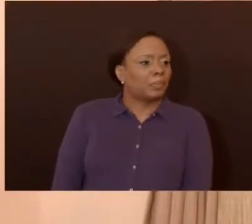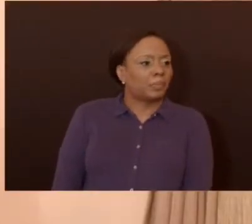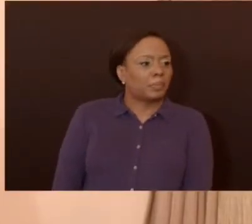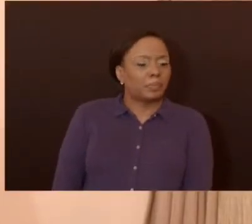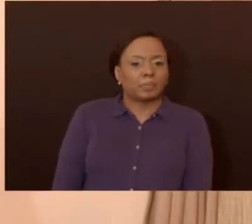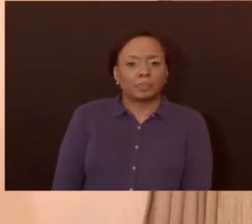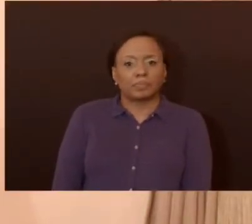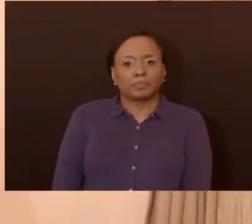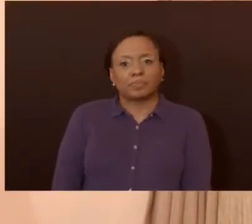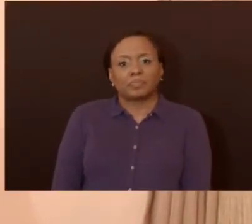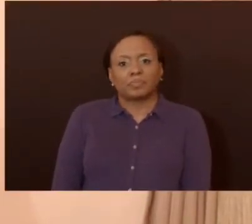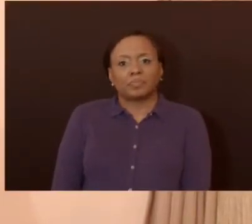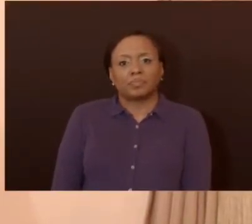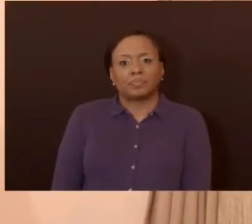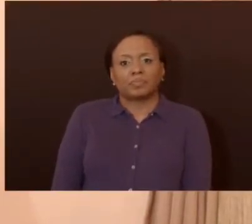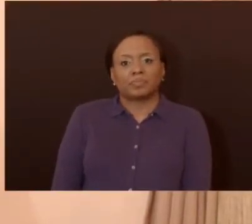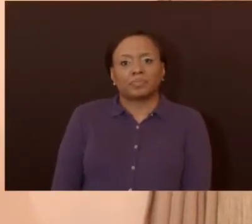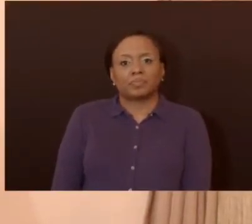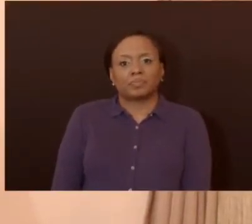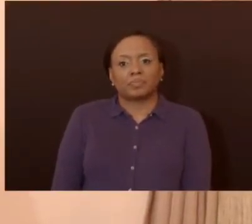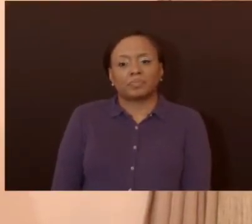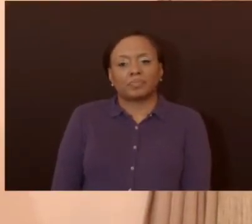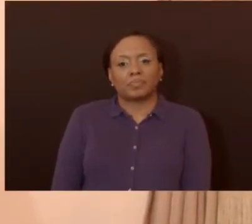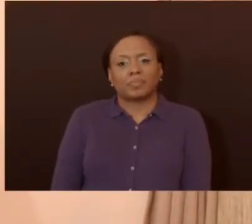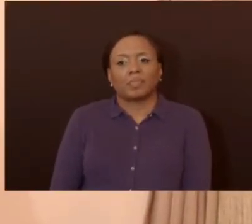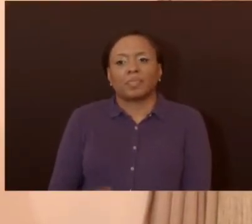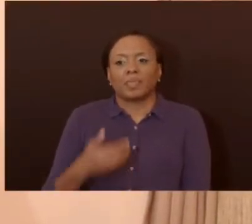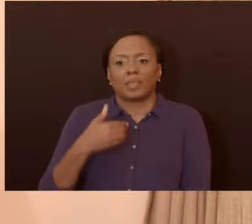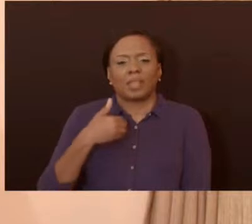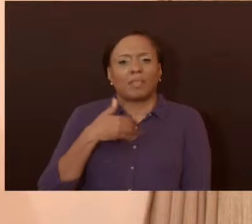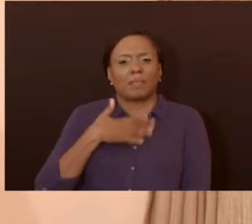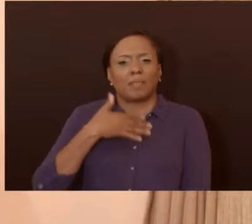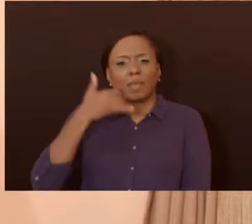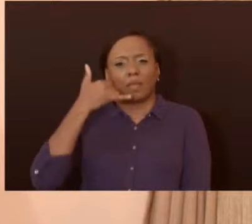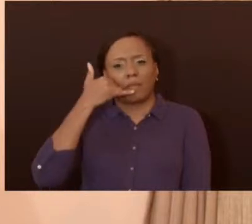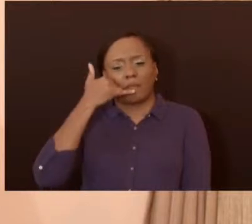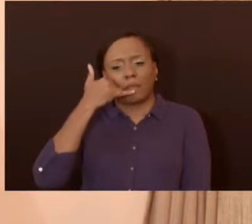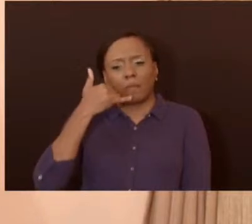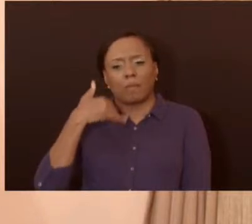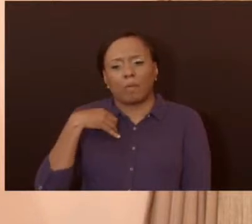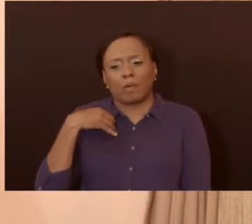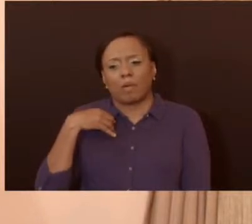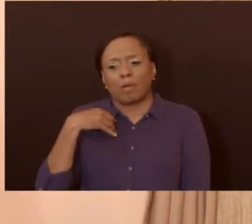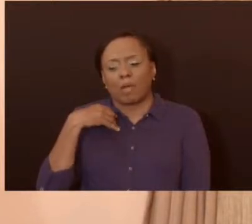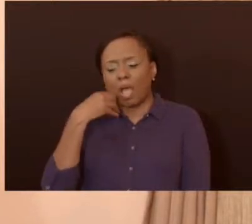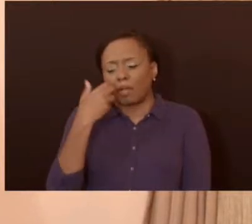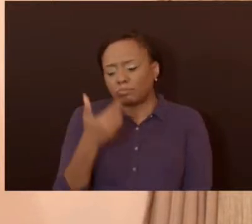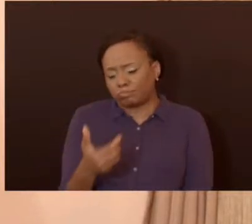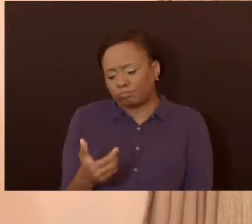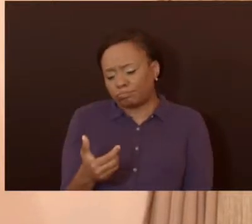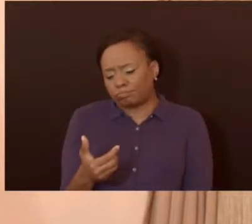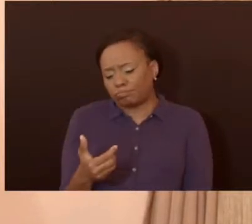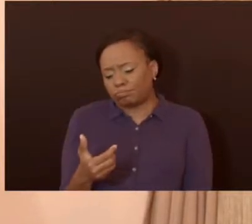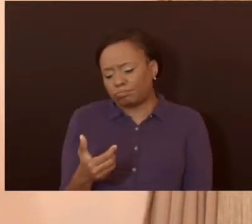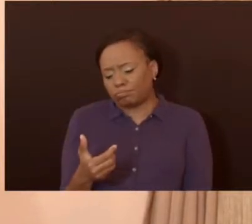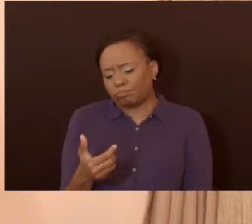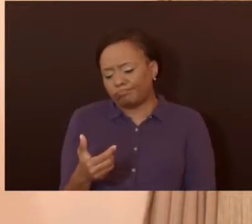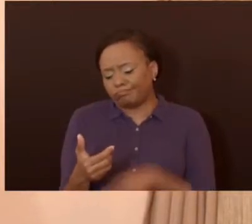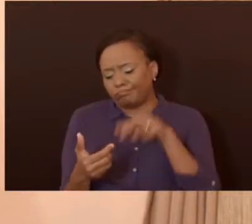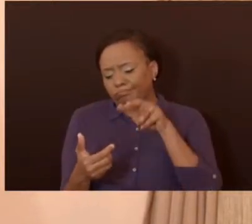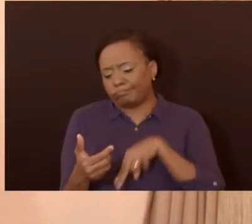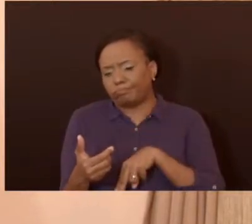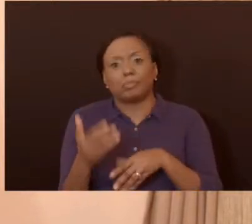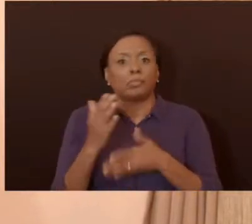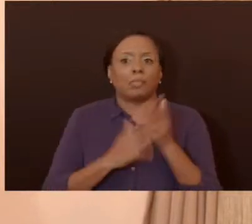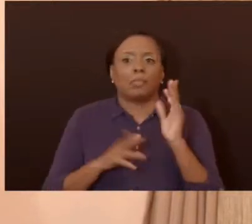Okay. Actually, what I was there looking at my phone is the last report that was sent for me for last week. We had a number of